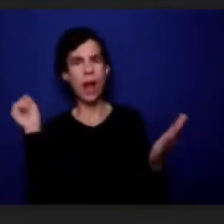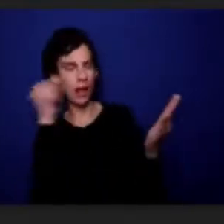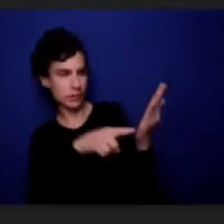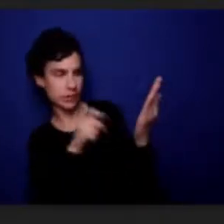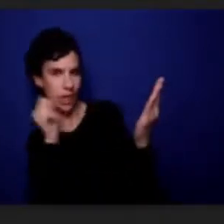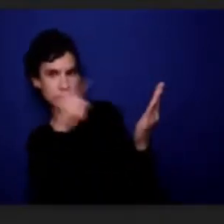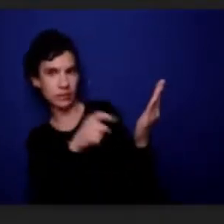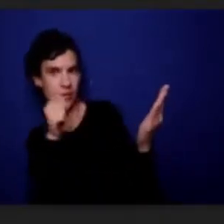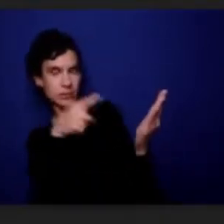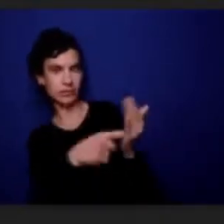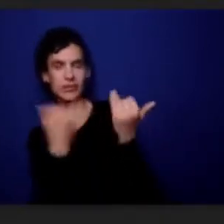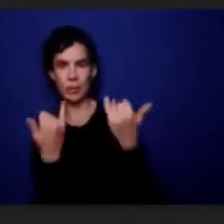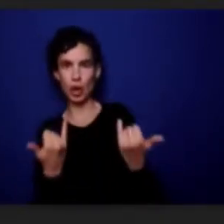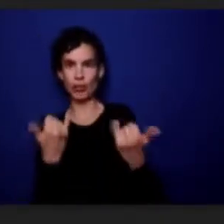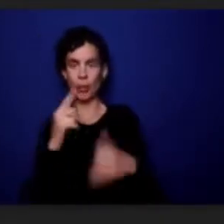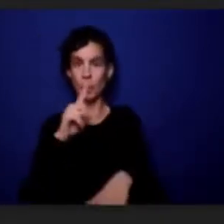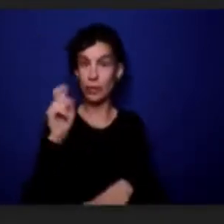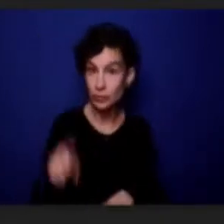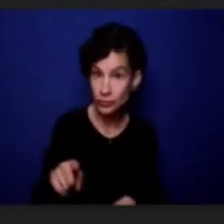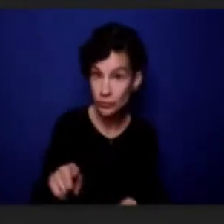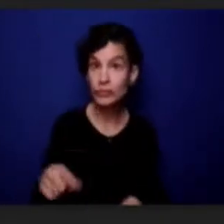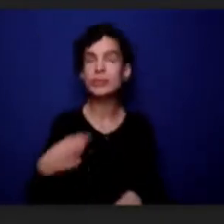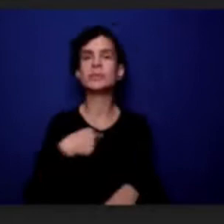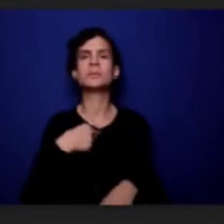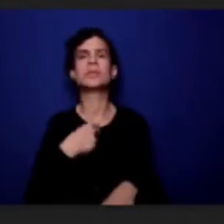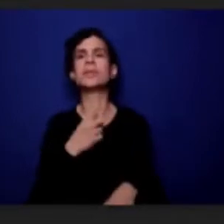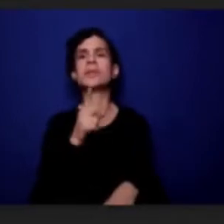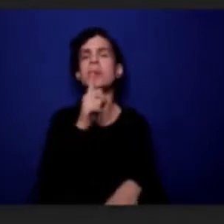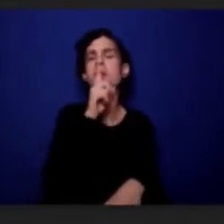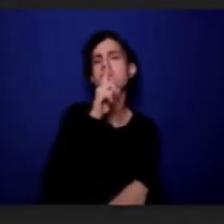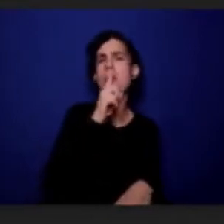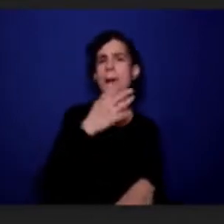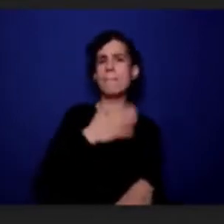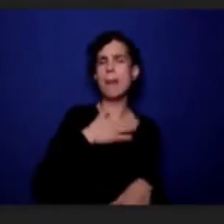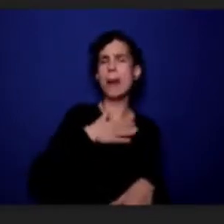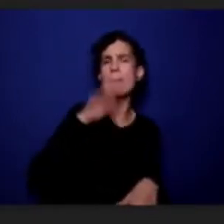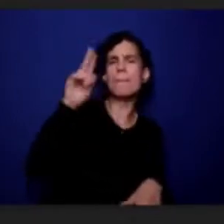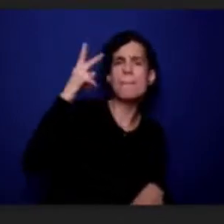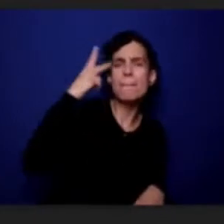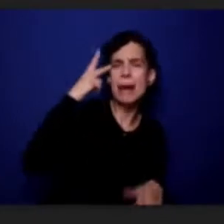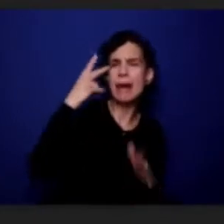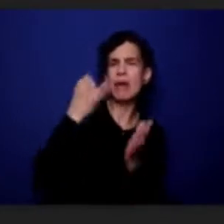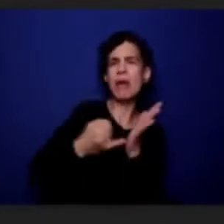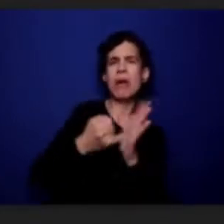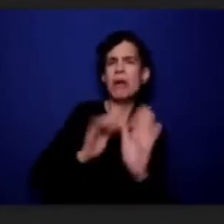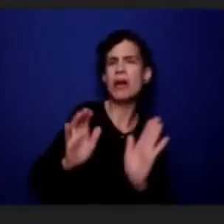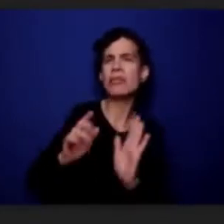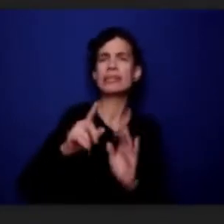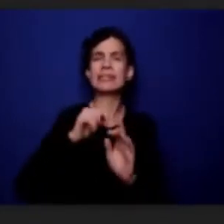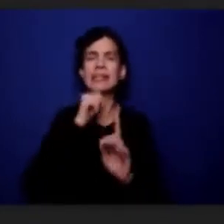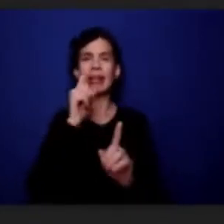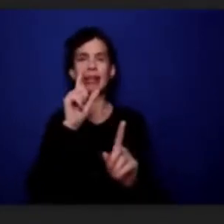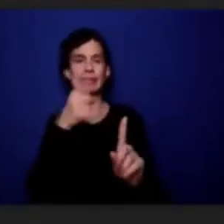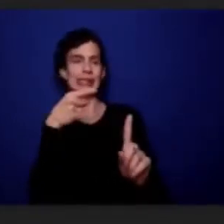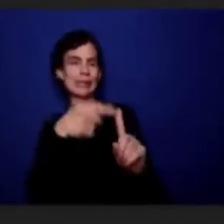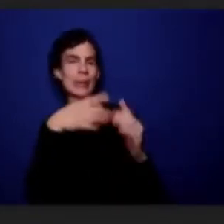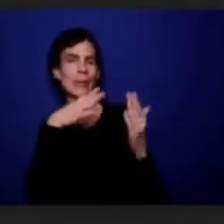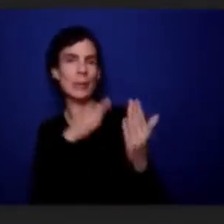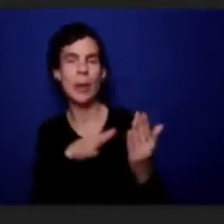of takes a very traditional art object and meets very, very current questions. I